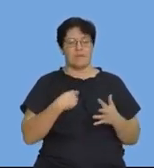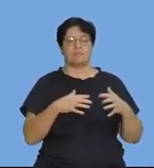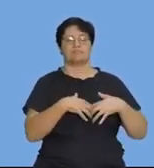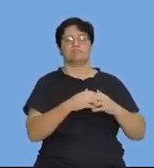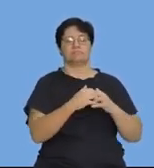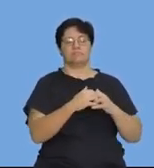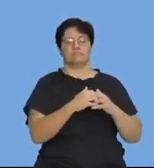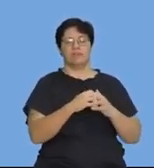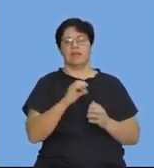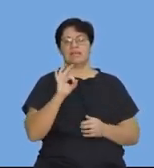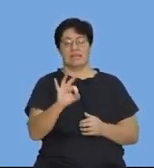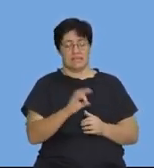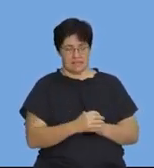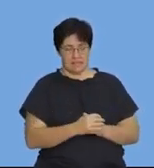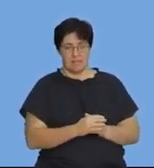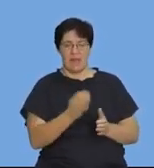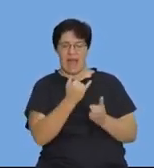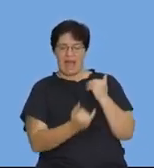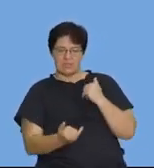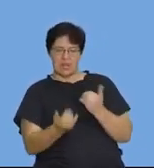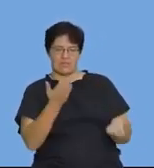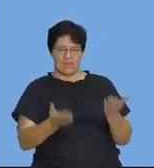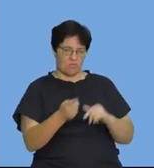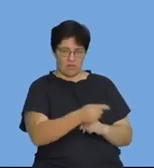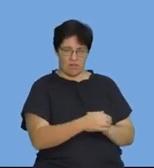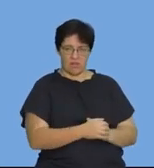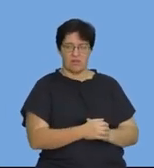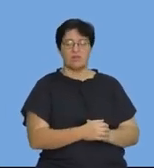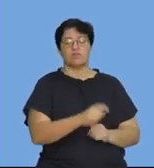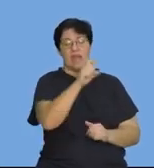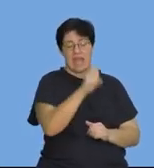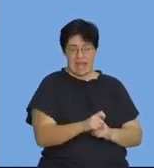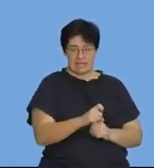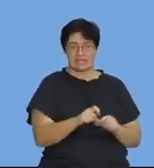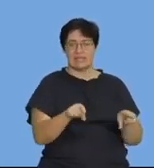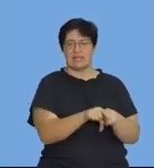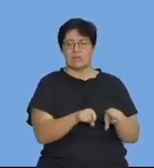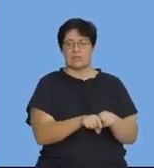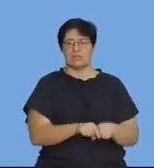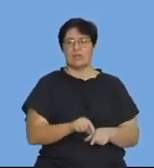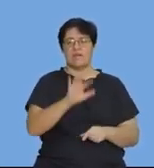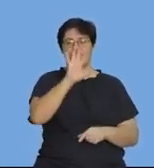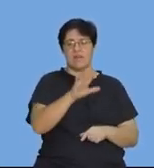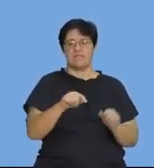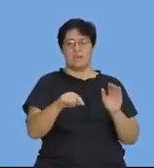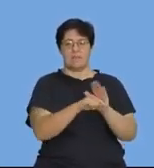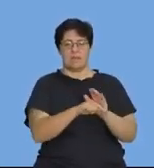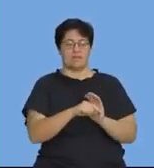3, where I isolate one variable. So it becomes x is equals to 5 minus